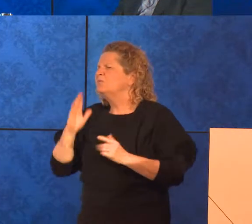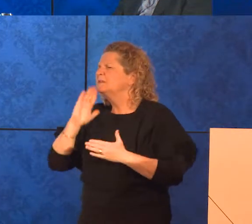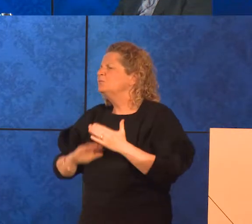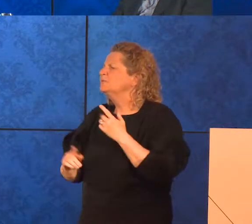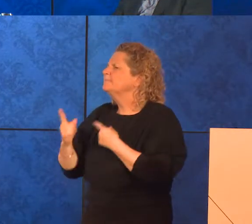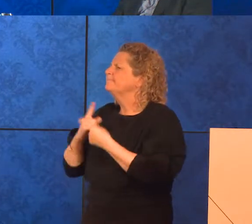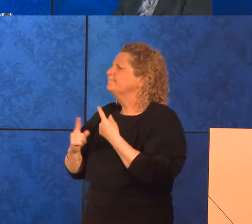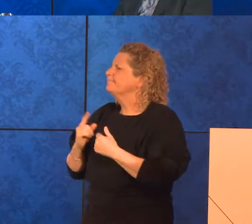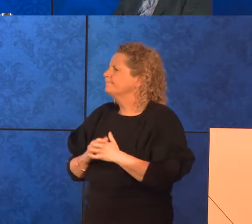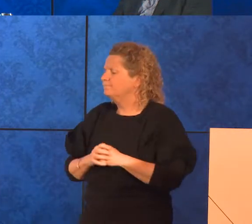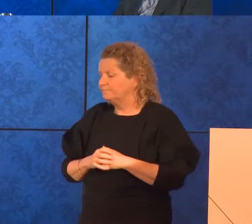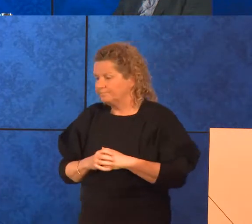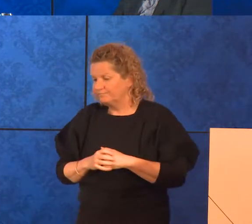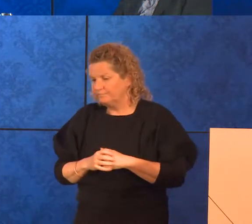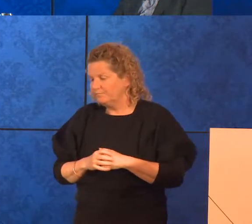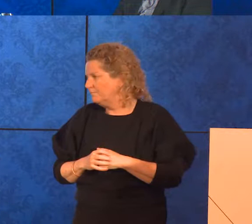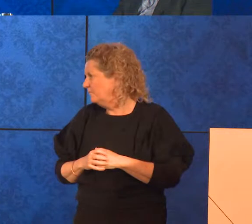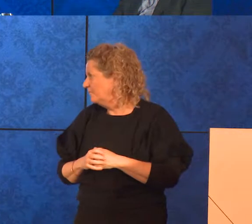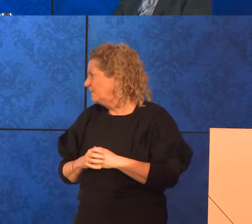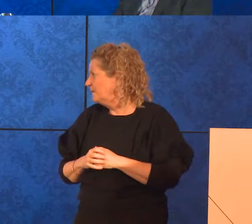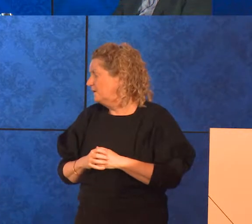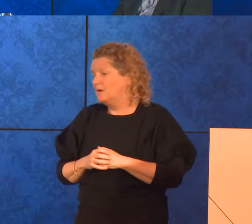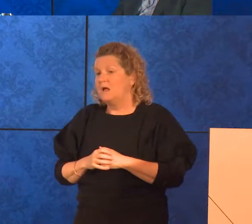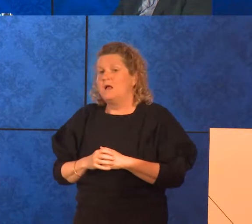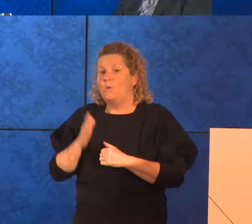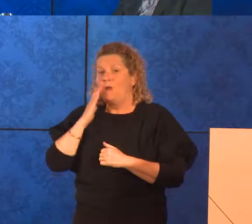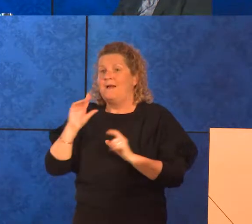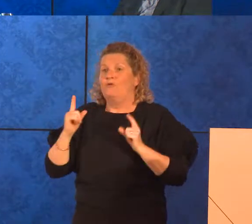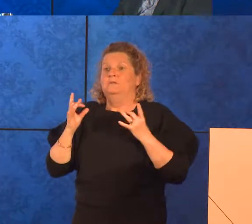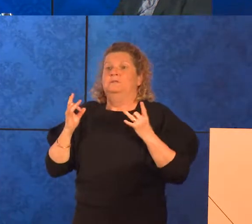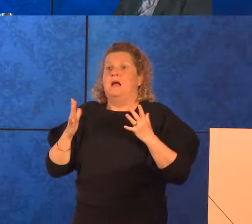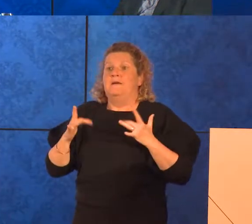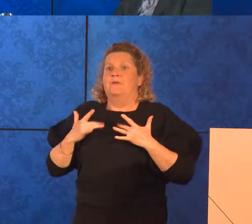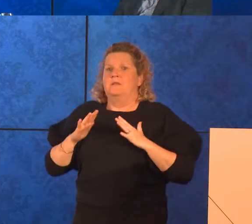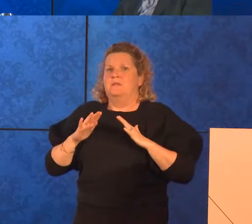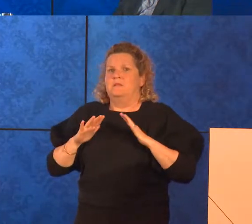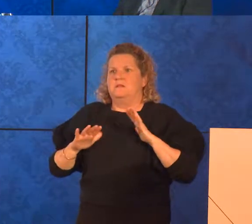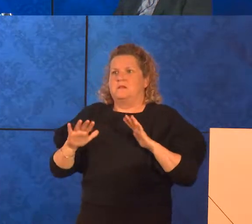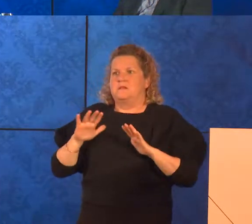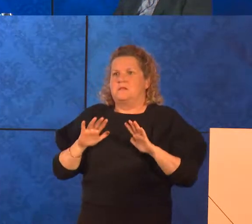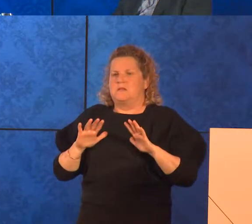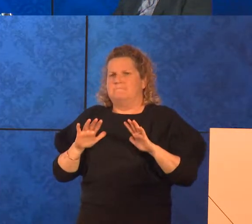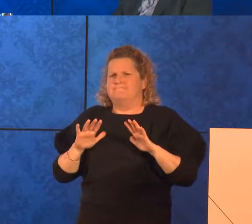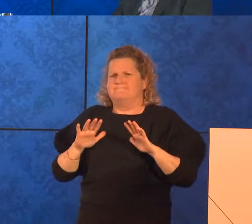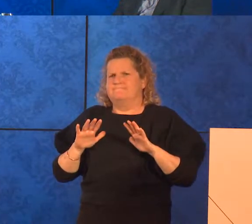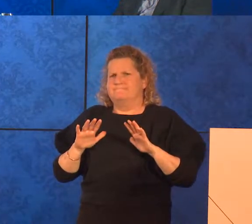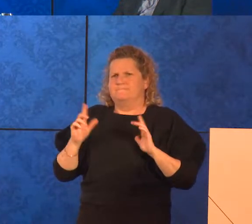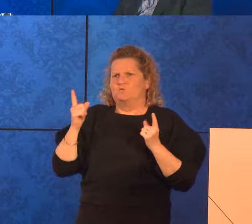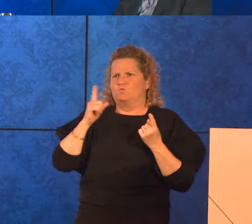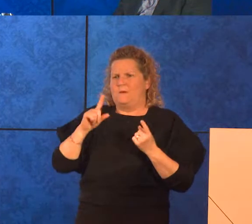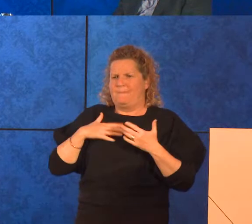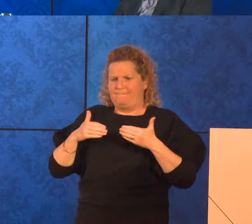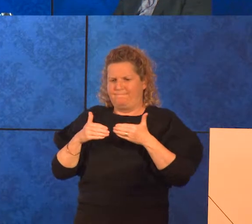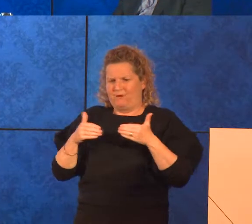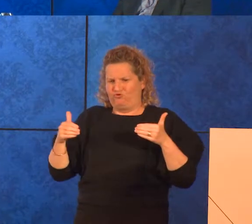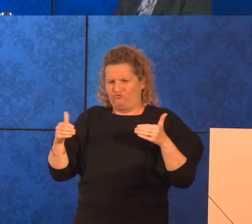experience? I actually found it, at the start it was a little bit daunting, and I think I had to sort of figure out where the boundaries were,